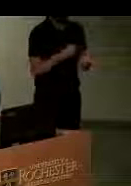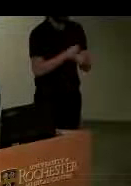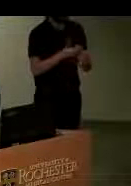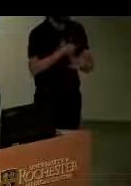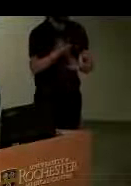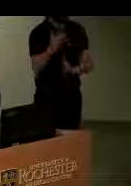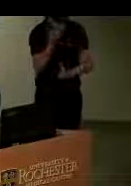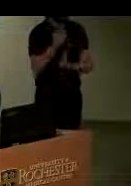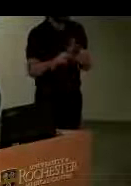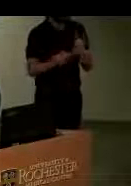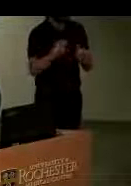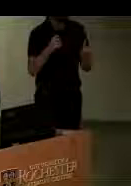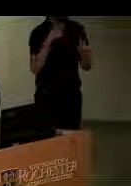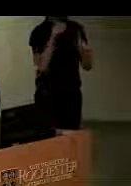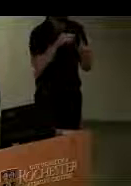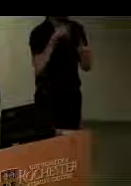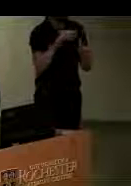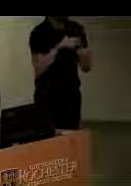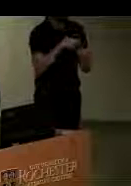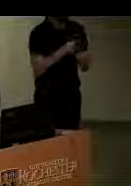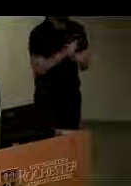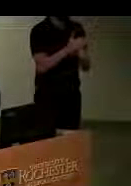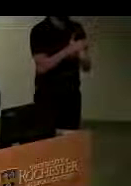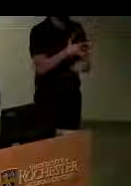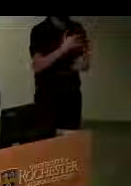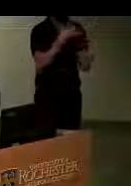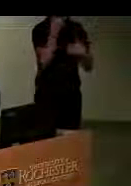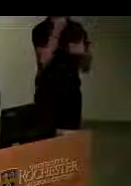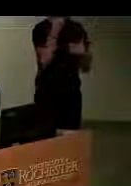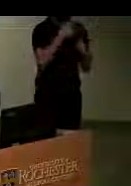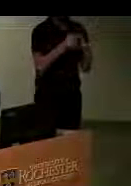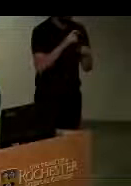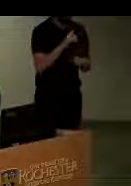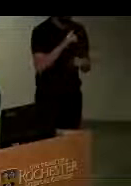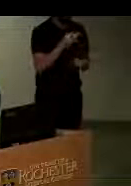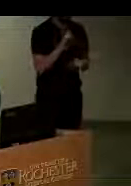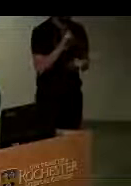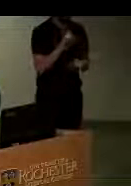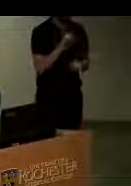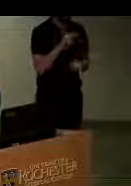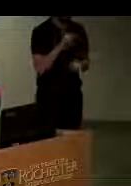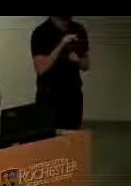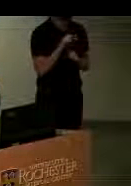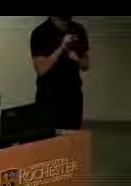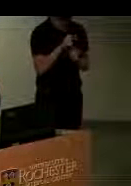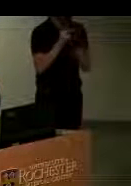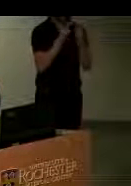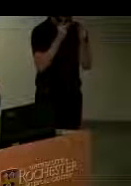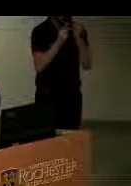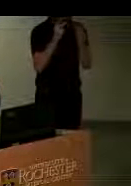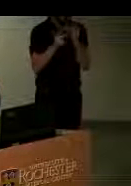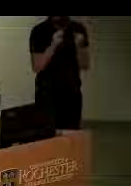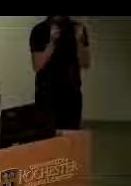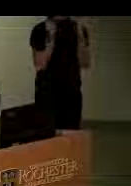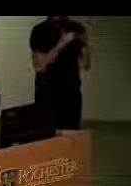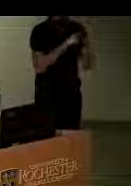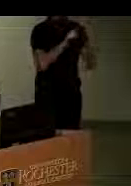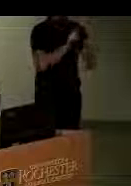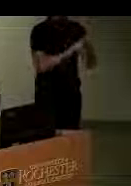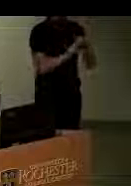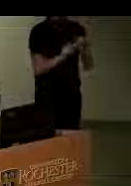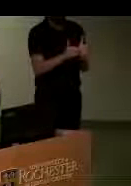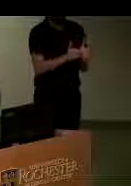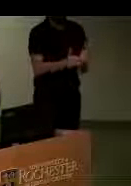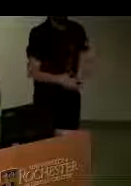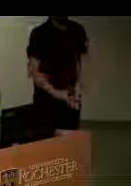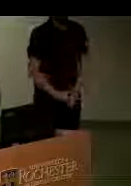passed away from radiation-induced heart disease from the Hodgkin's, she was seeing doctors all the time. And she